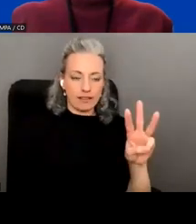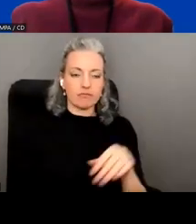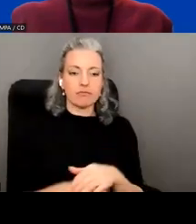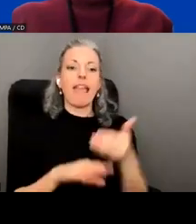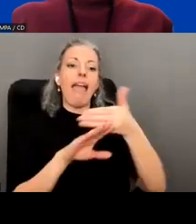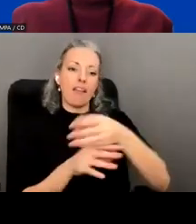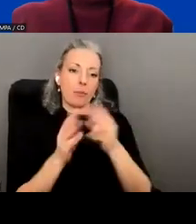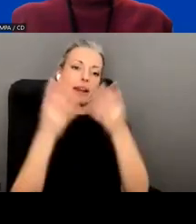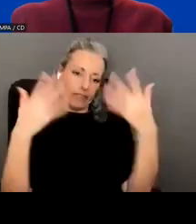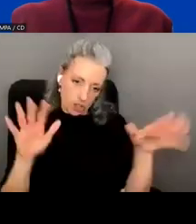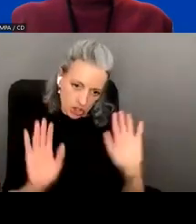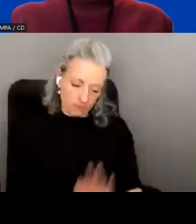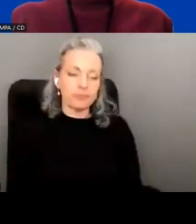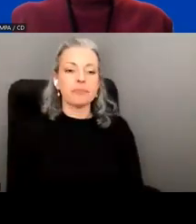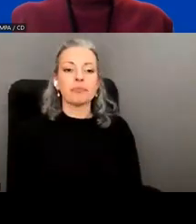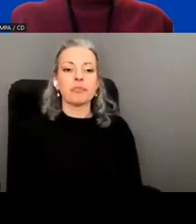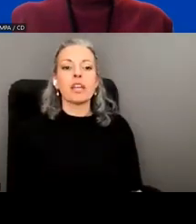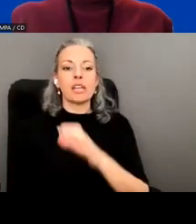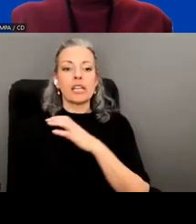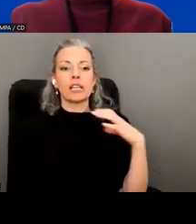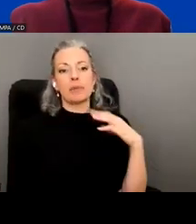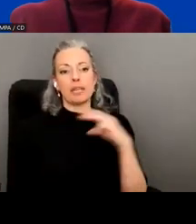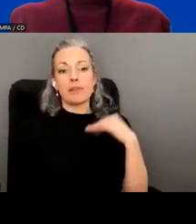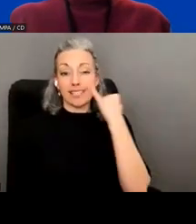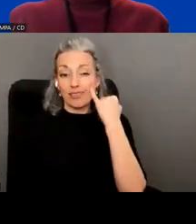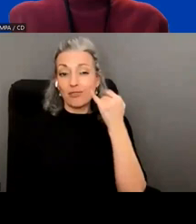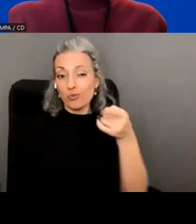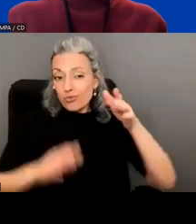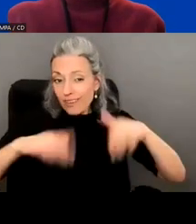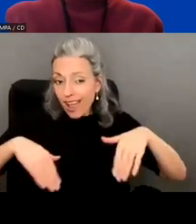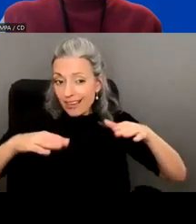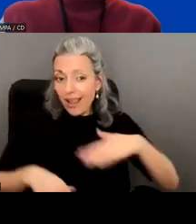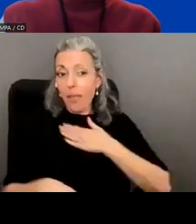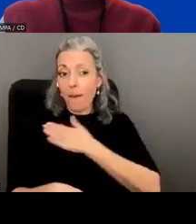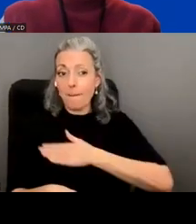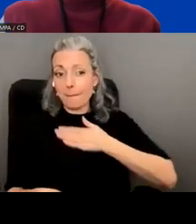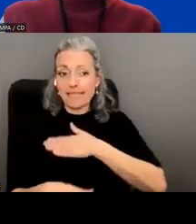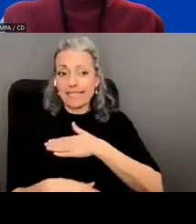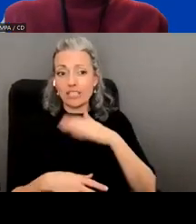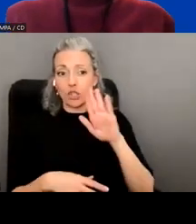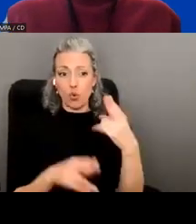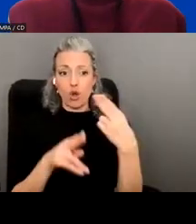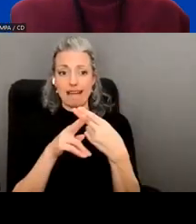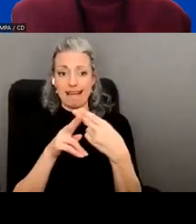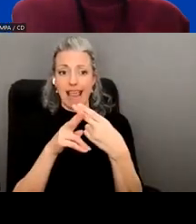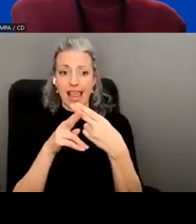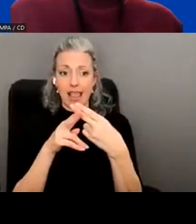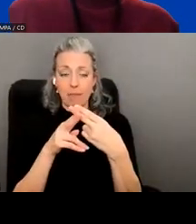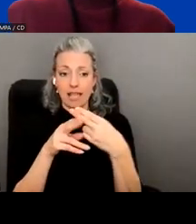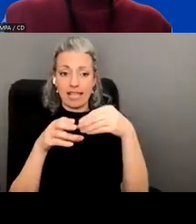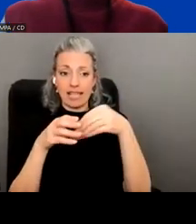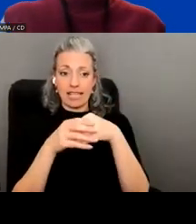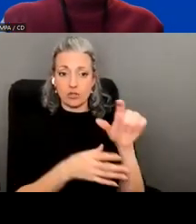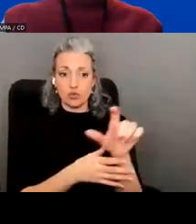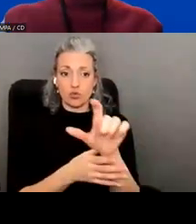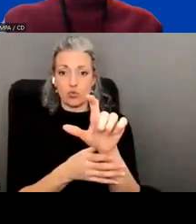meeting. And committee members, if you haven't already, could you please update your name display in Zoom by,